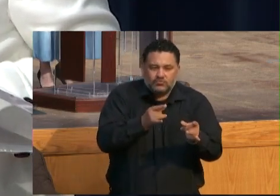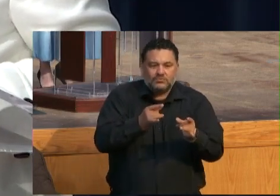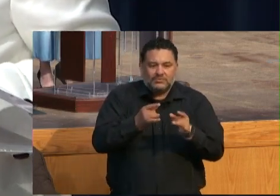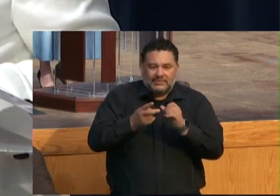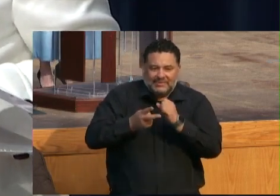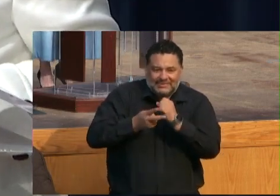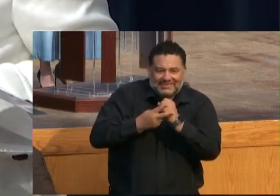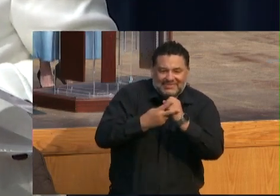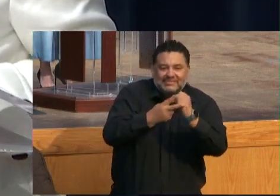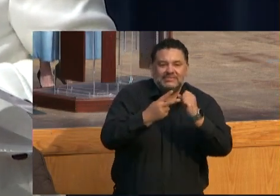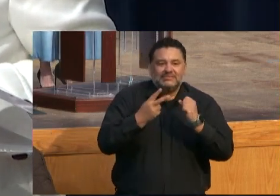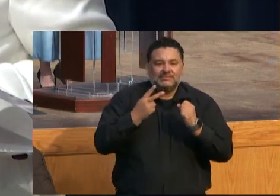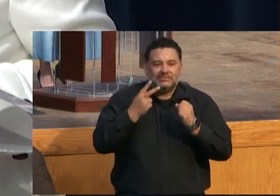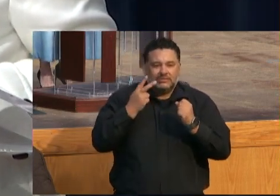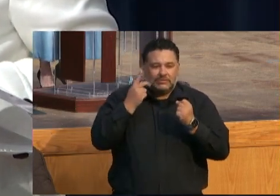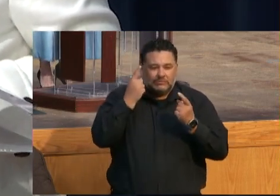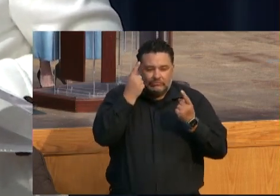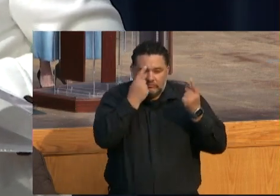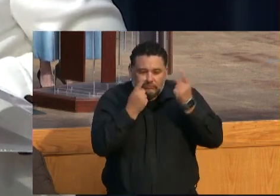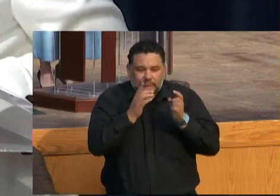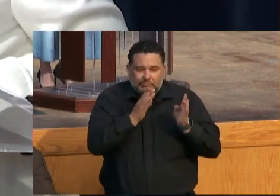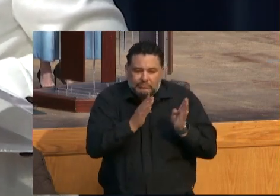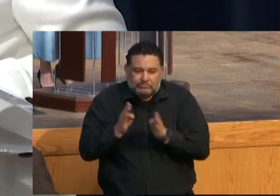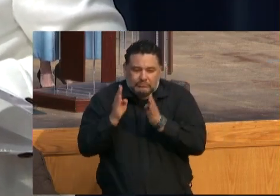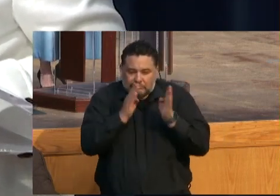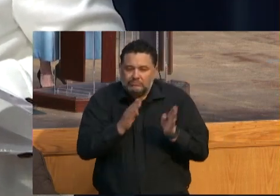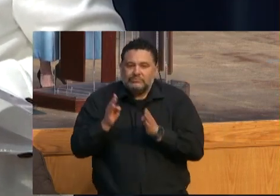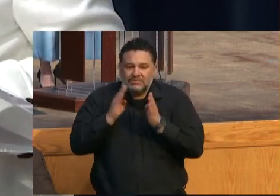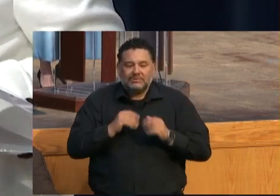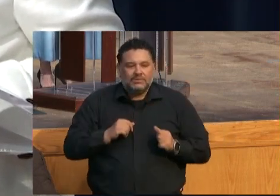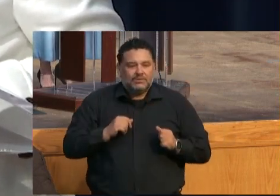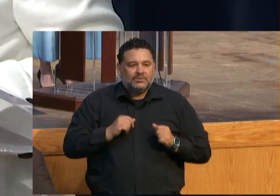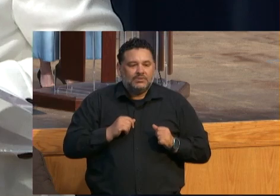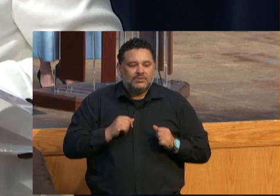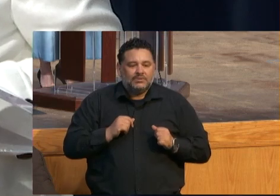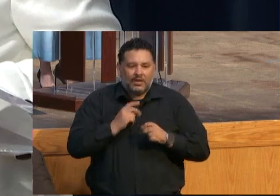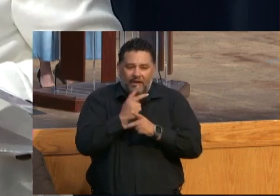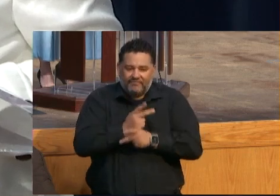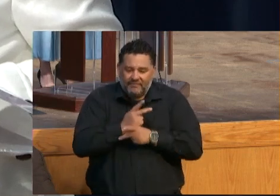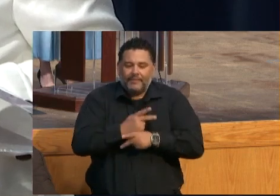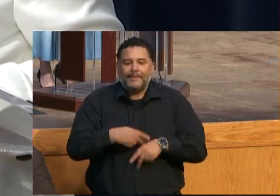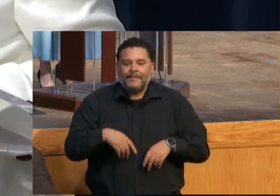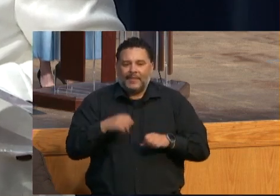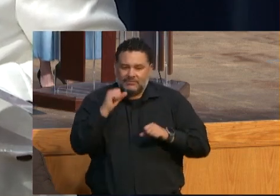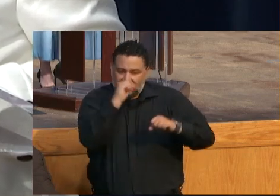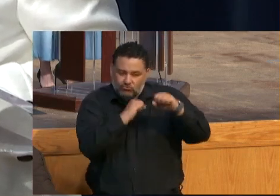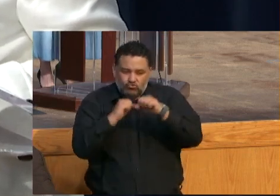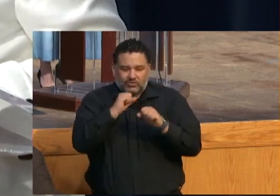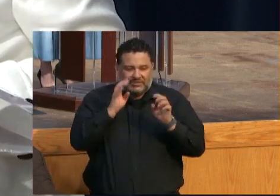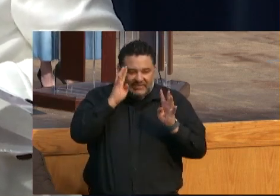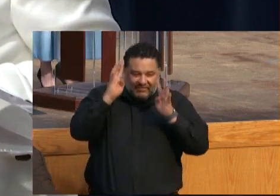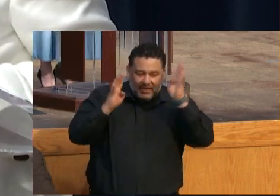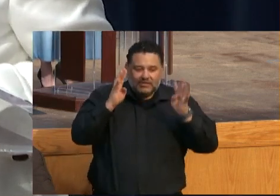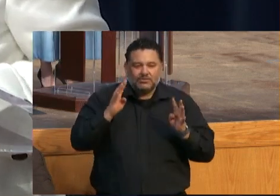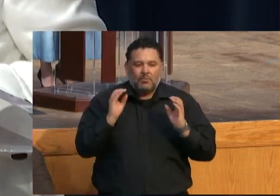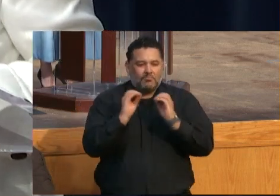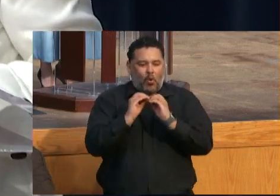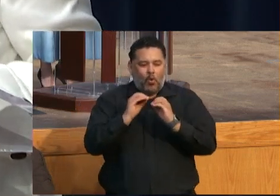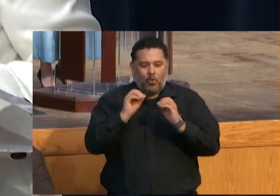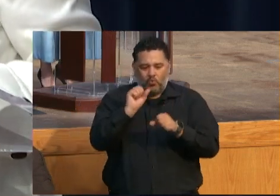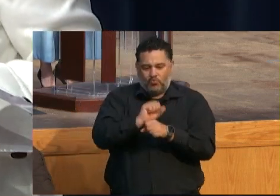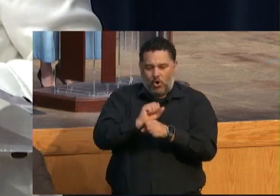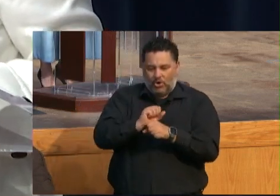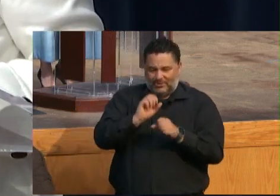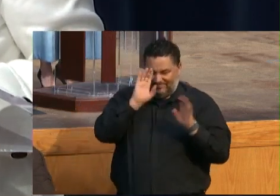that we can be strategic and innovative. So we've got a little bit more work to do, especially in the program